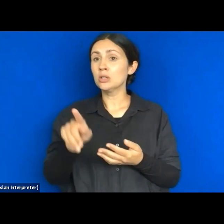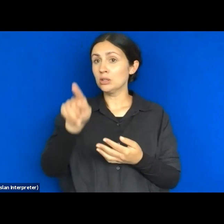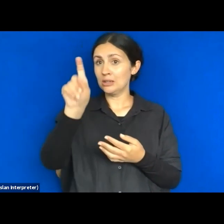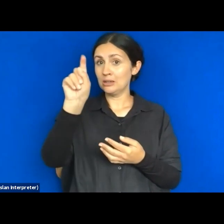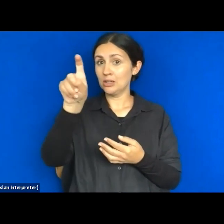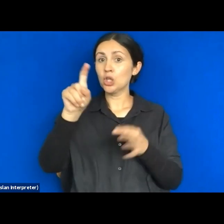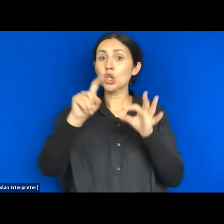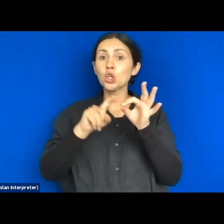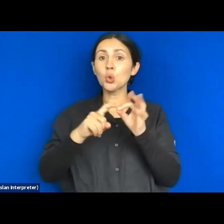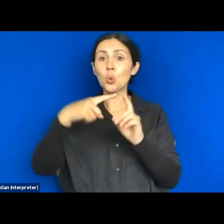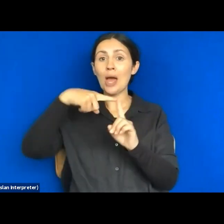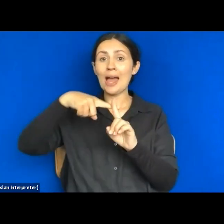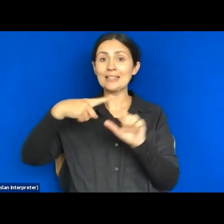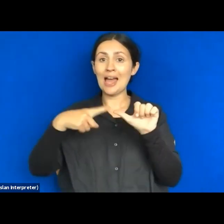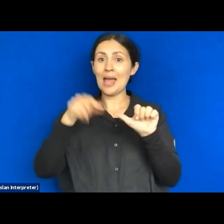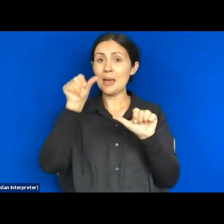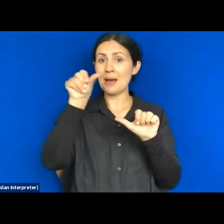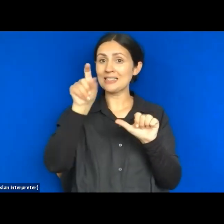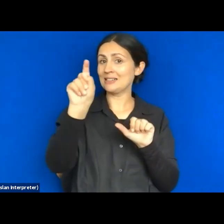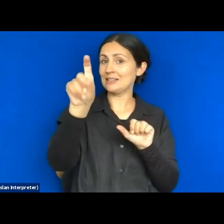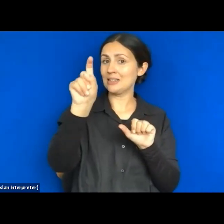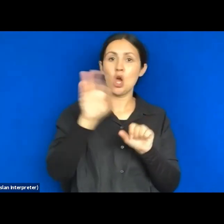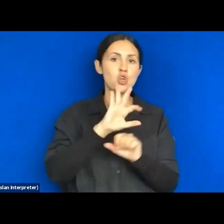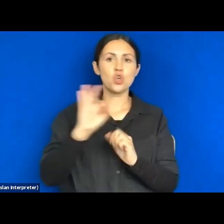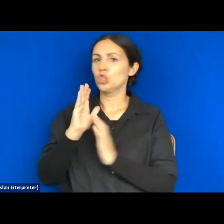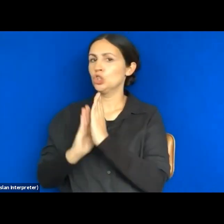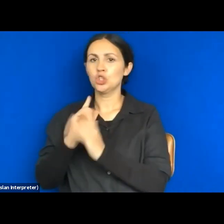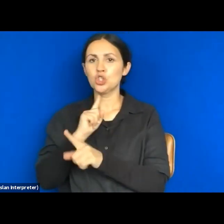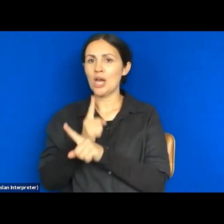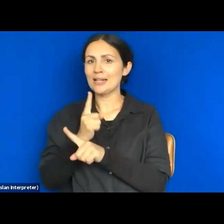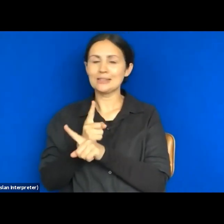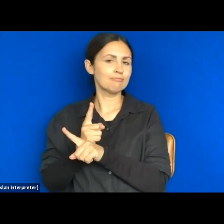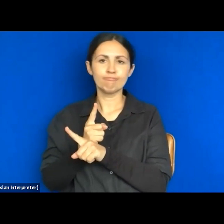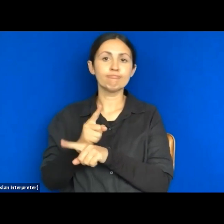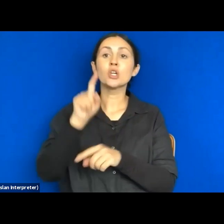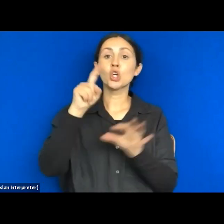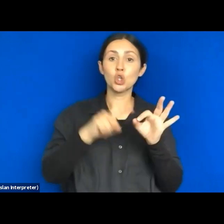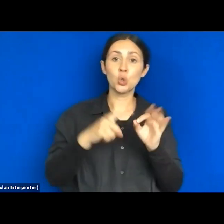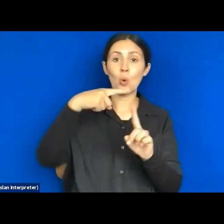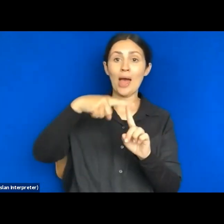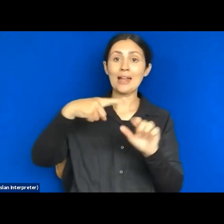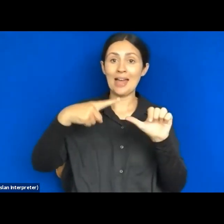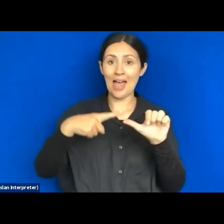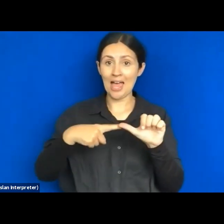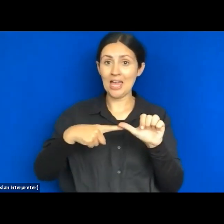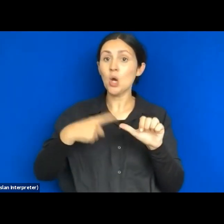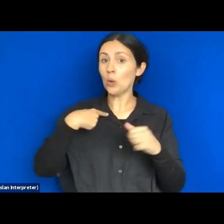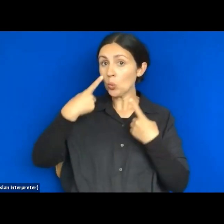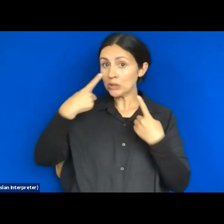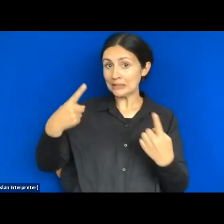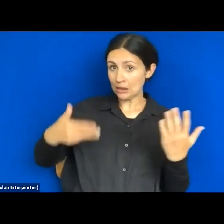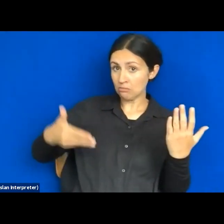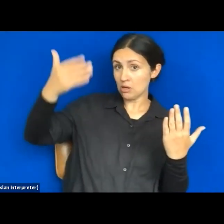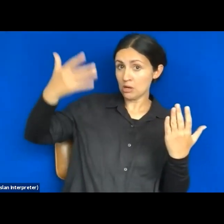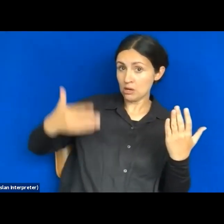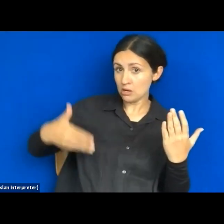chat section, use the Q&A. We will try and respond to some of them along the way, and we'll try